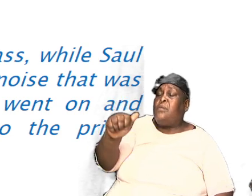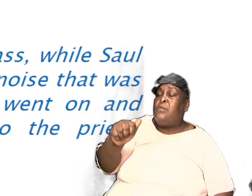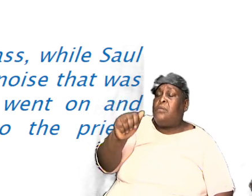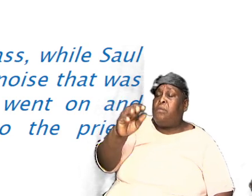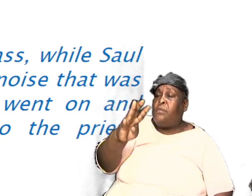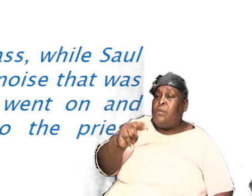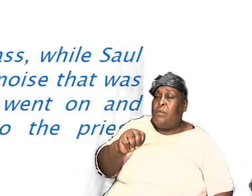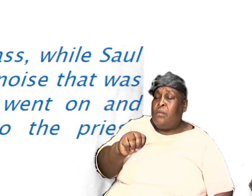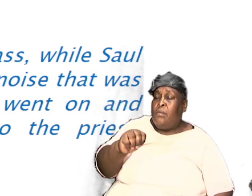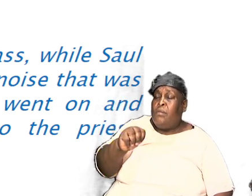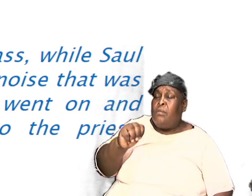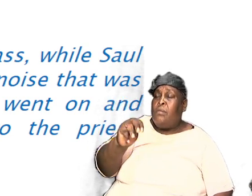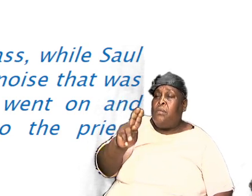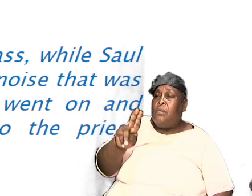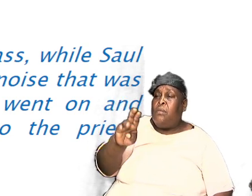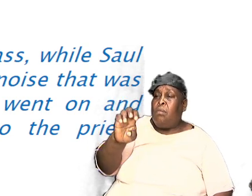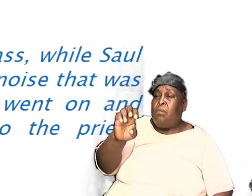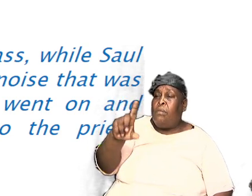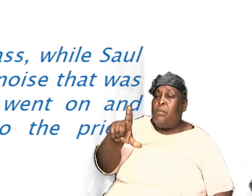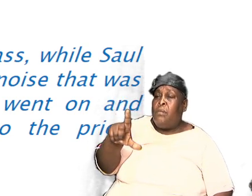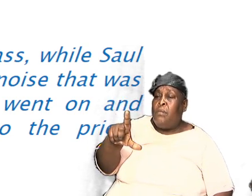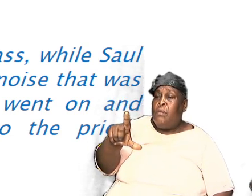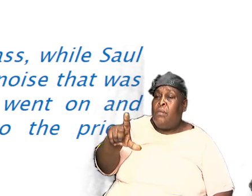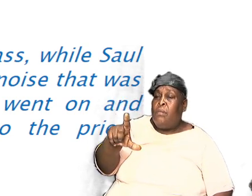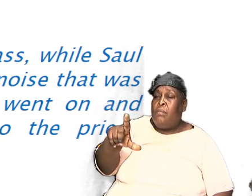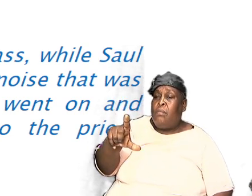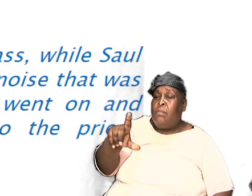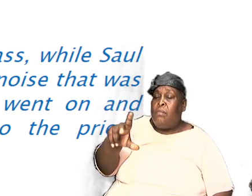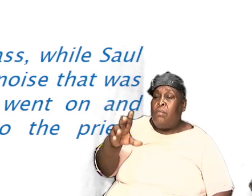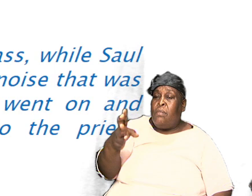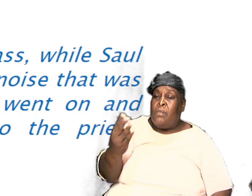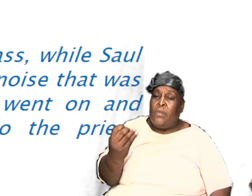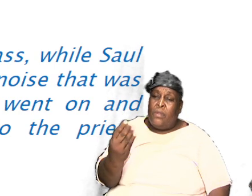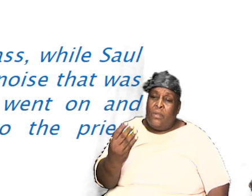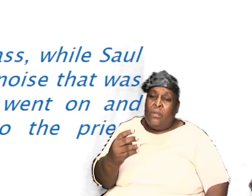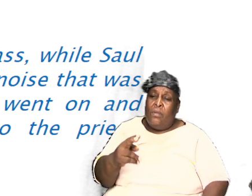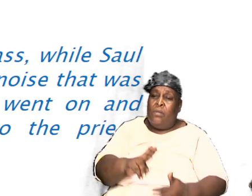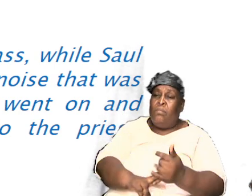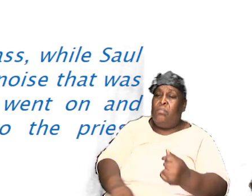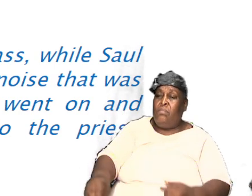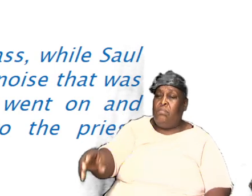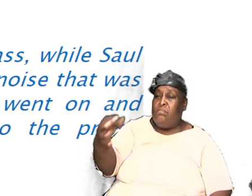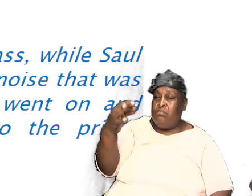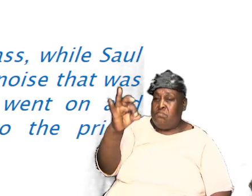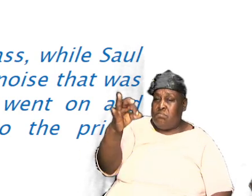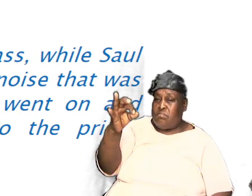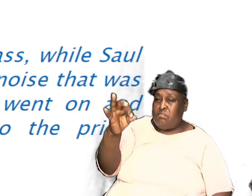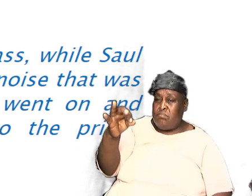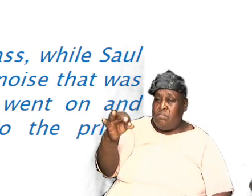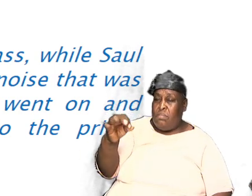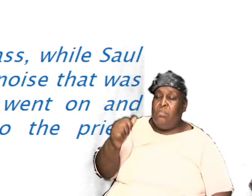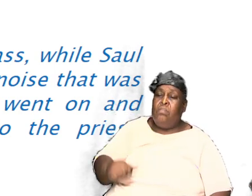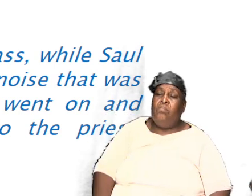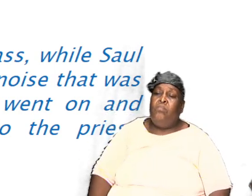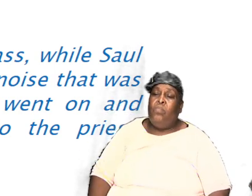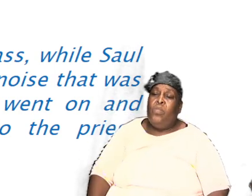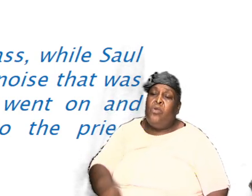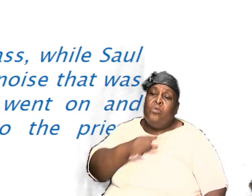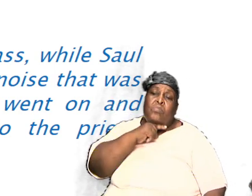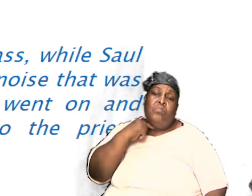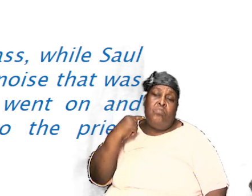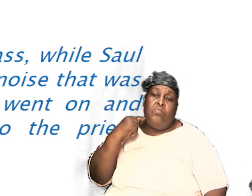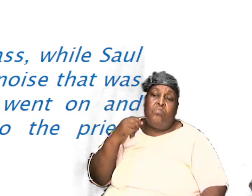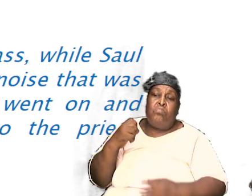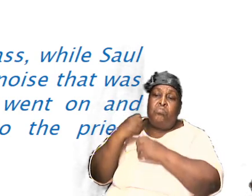while Saul talked unto the priest. So he called for the priest, called for the Ark of the Covenant, and you know, the priest and the